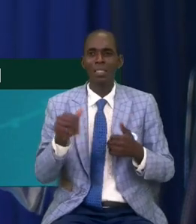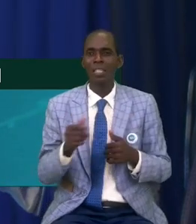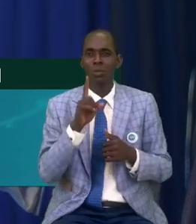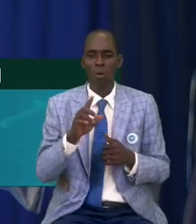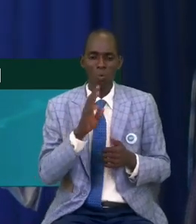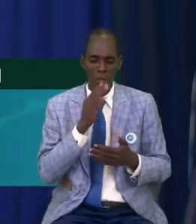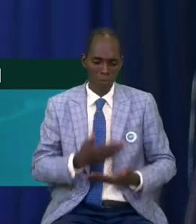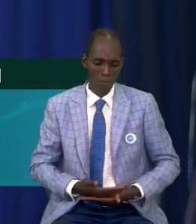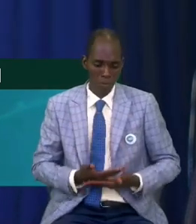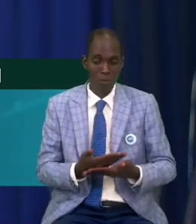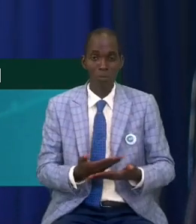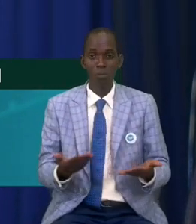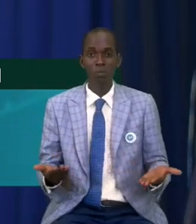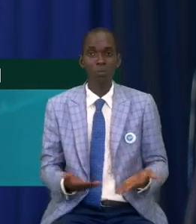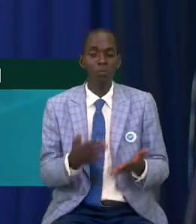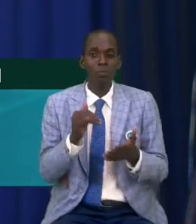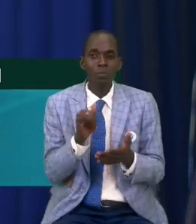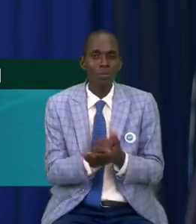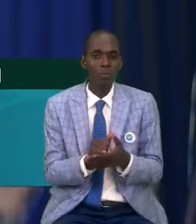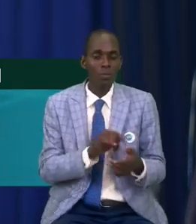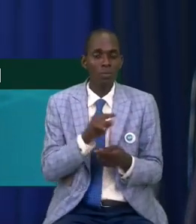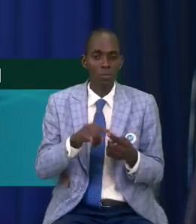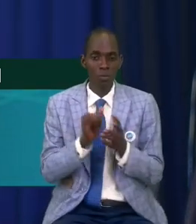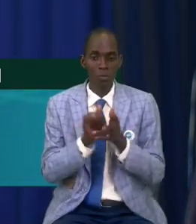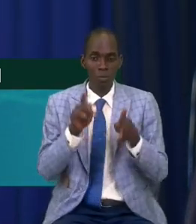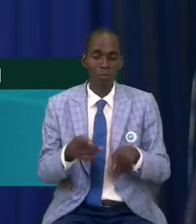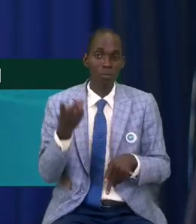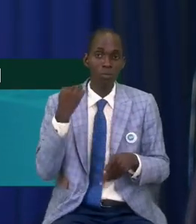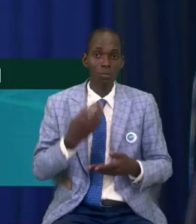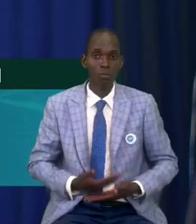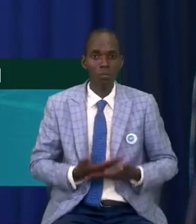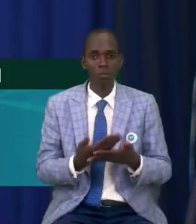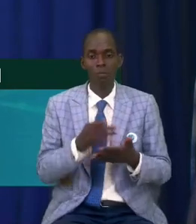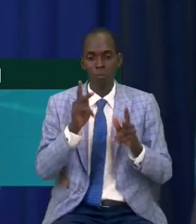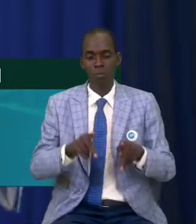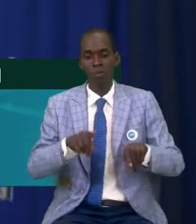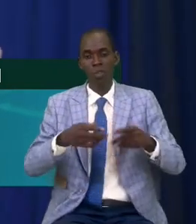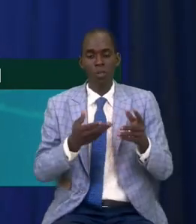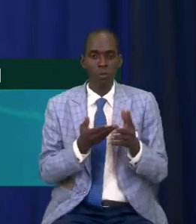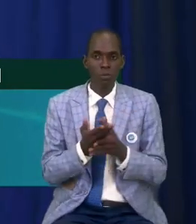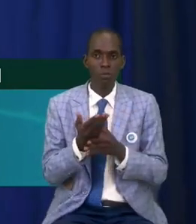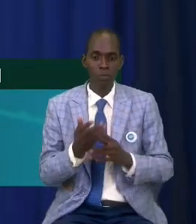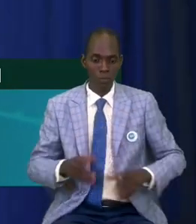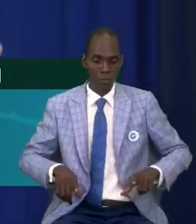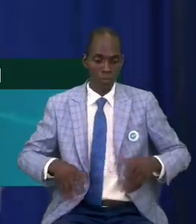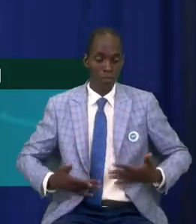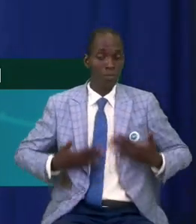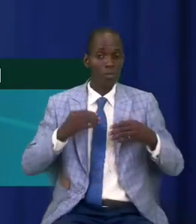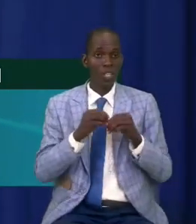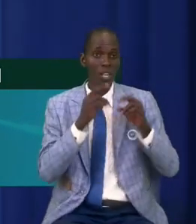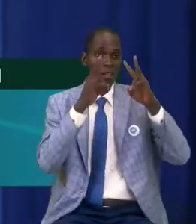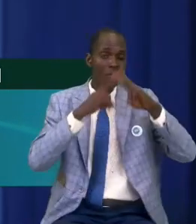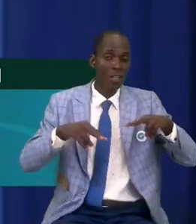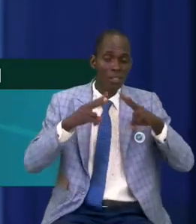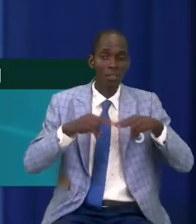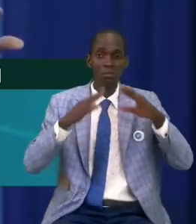went through life here in the village, here in the town, here in the city, anybody in the nation, that from the beginning to the very end of